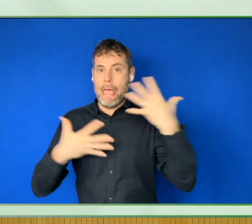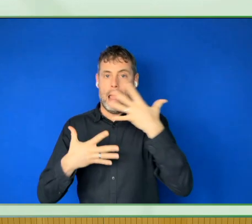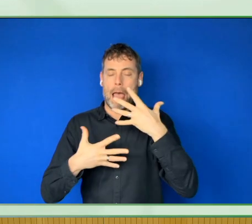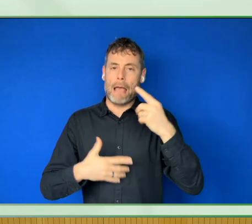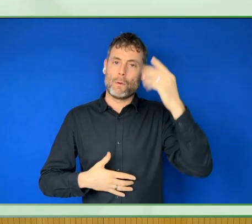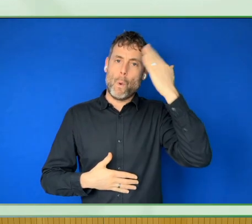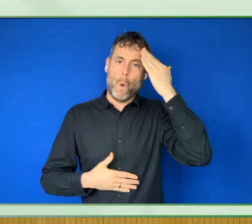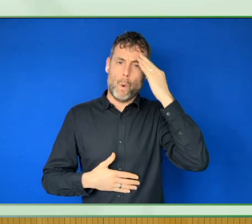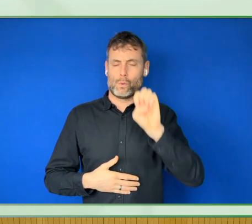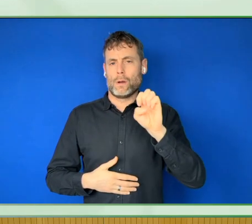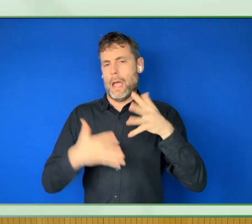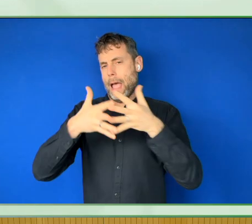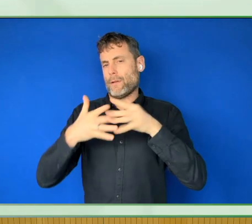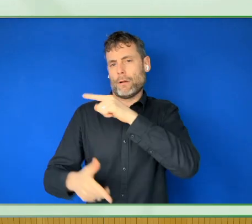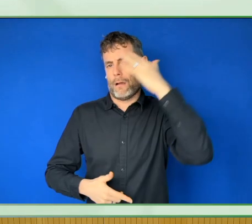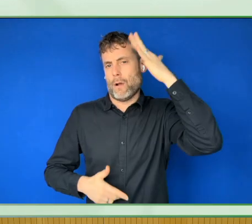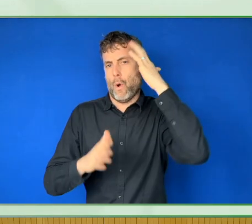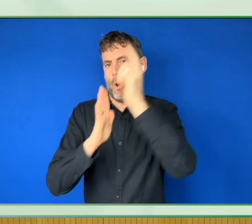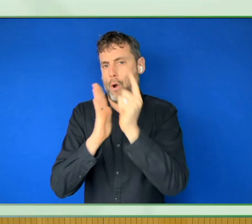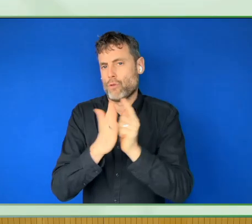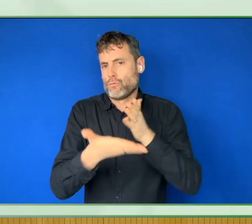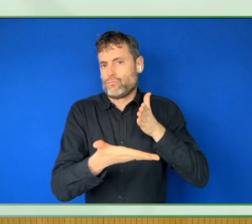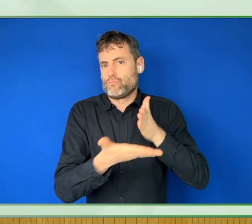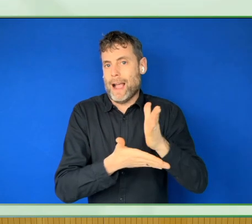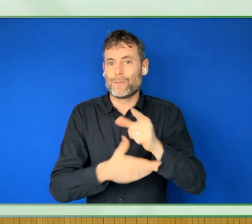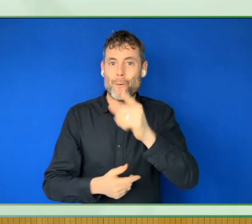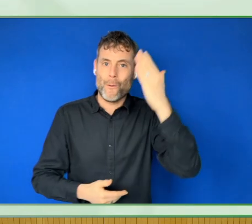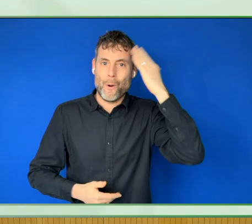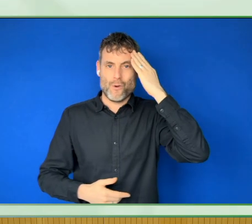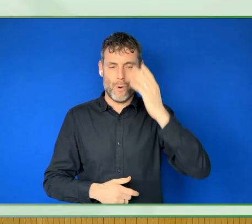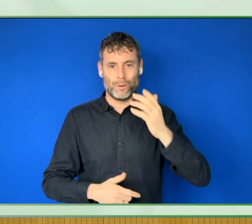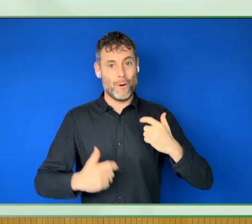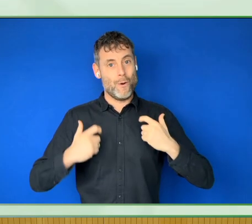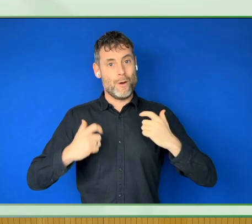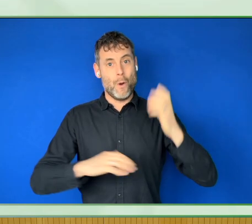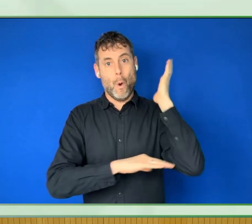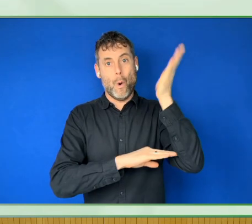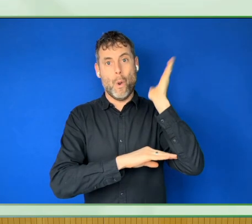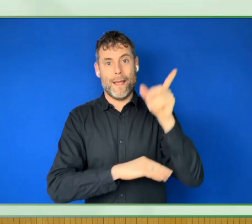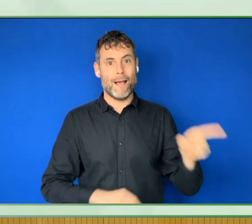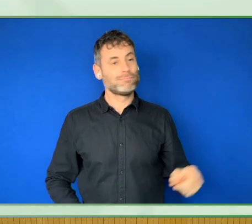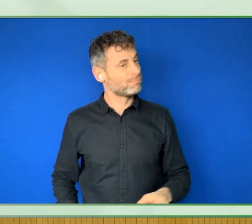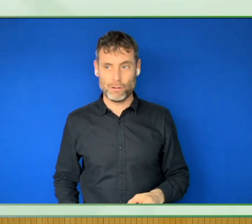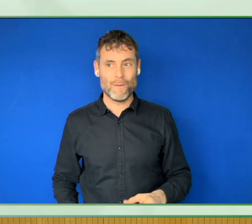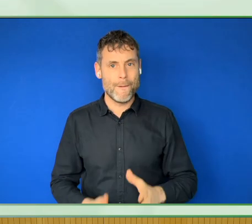California, there's a few lawyers that want to take a lot of money out of a few people. And I don't think talking about